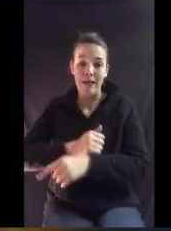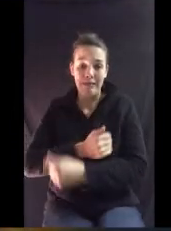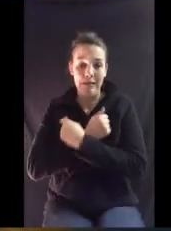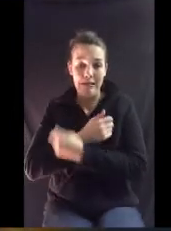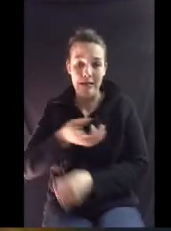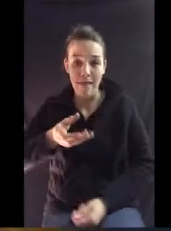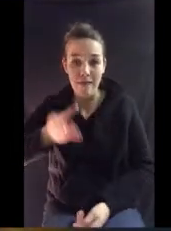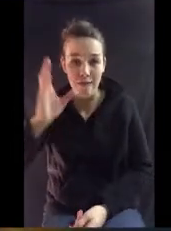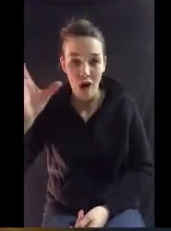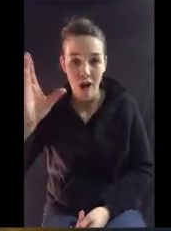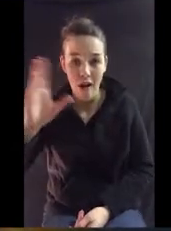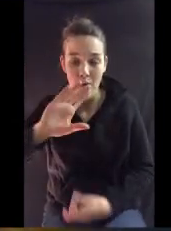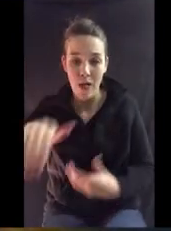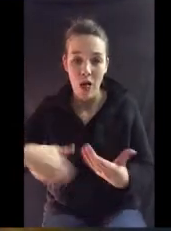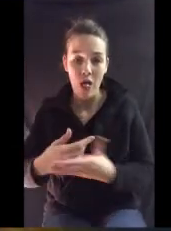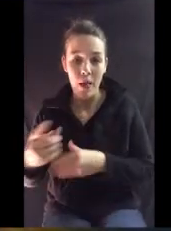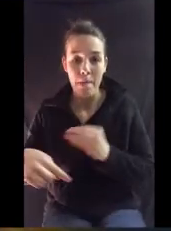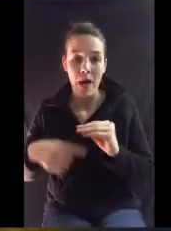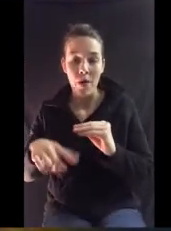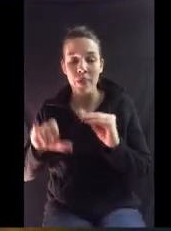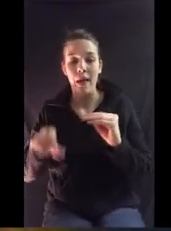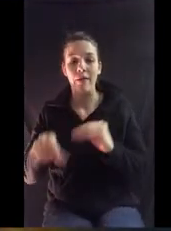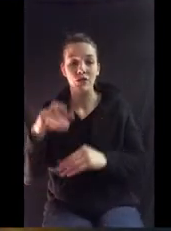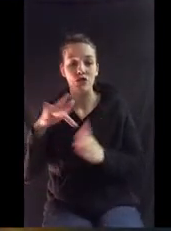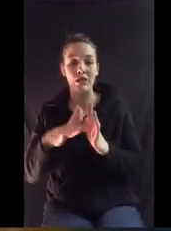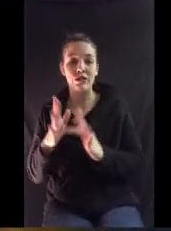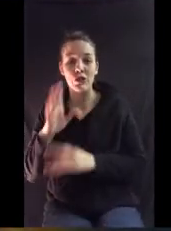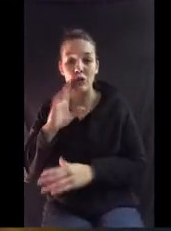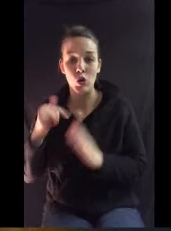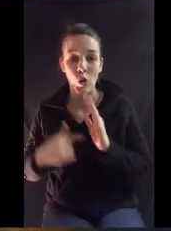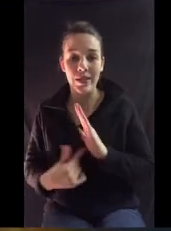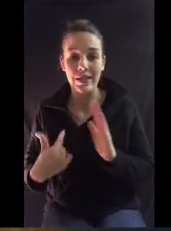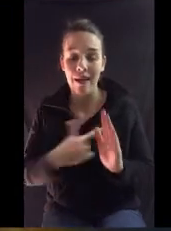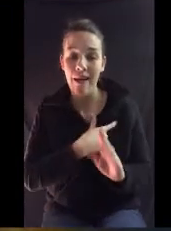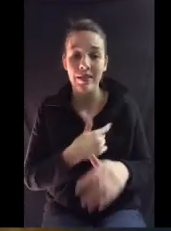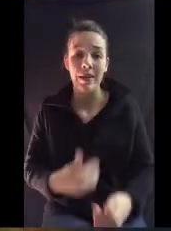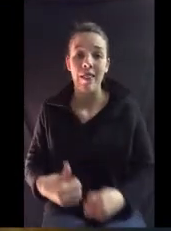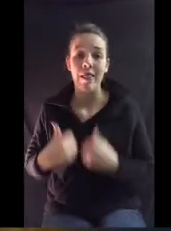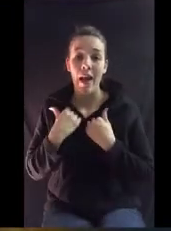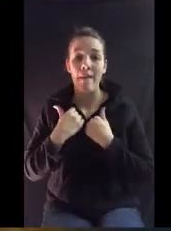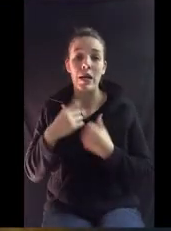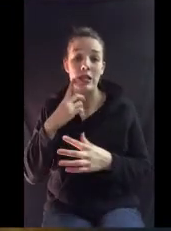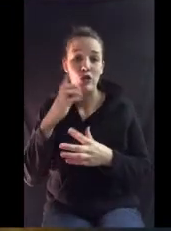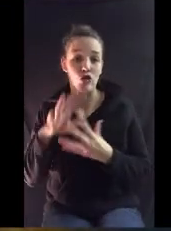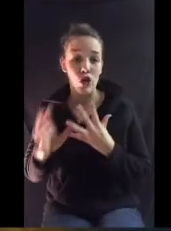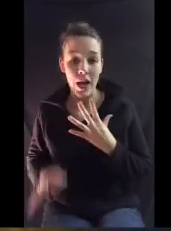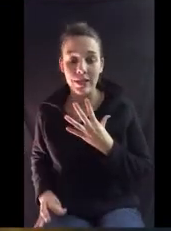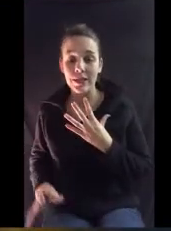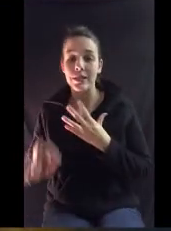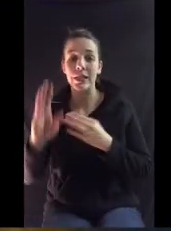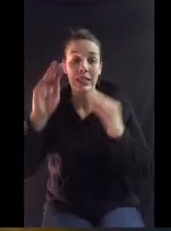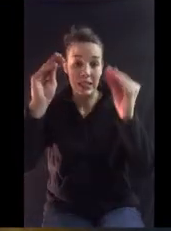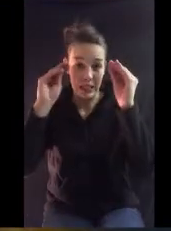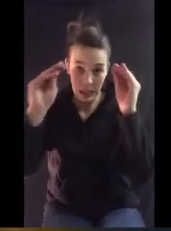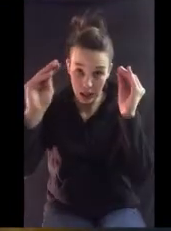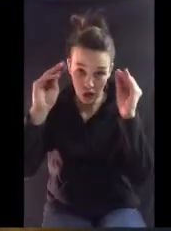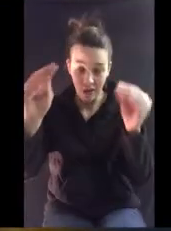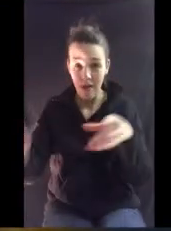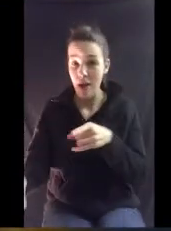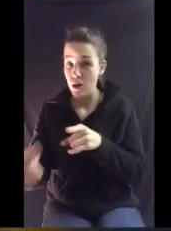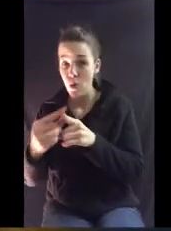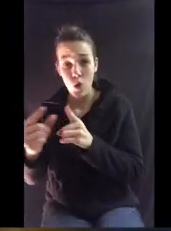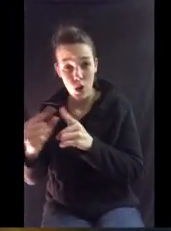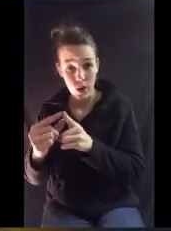really practice what the love of God is all about. Jesus shows us in his life and in his choices and in